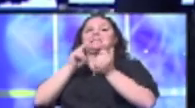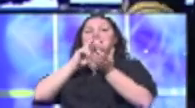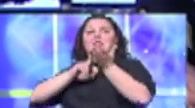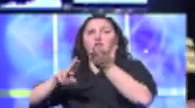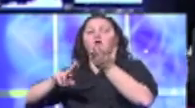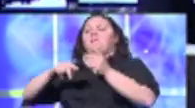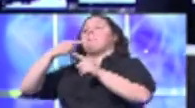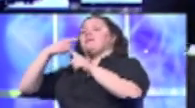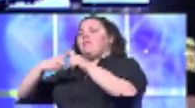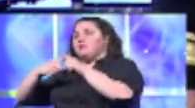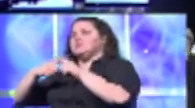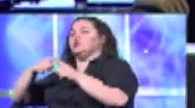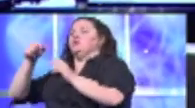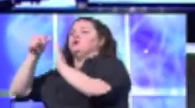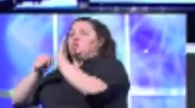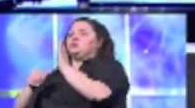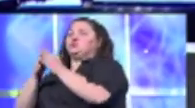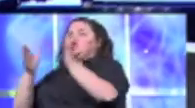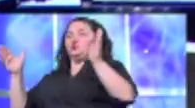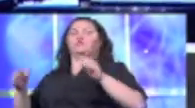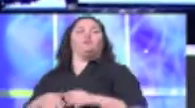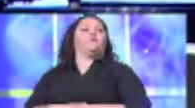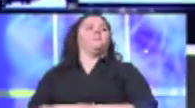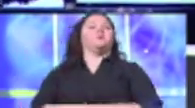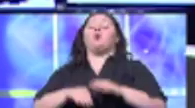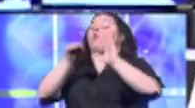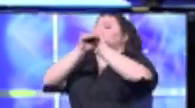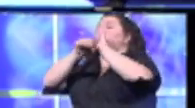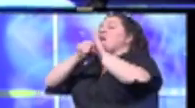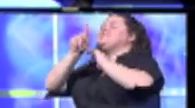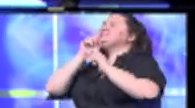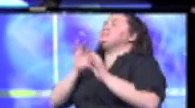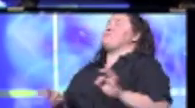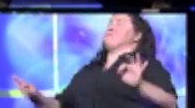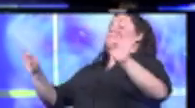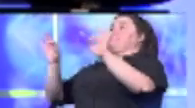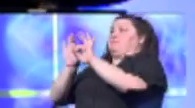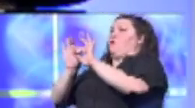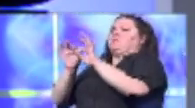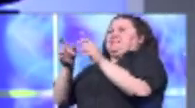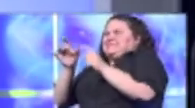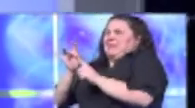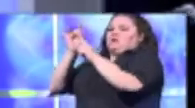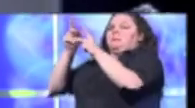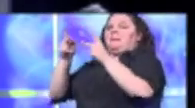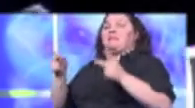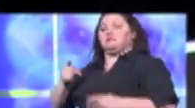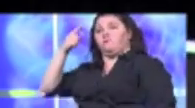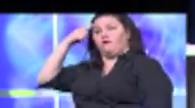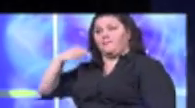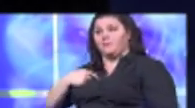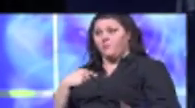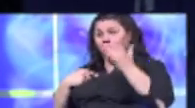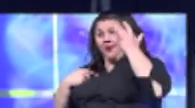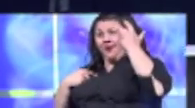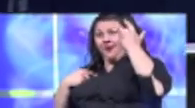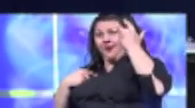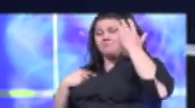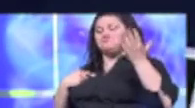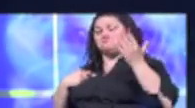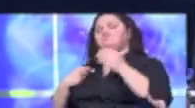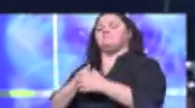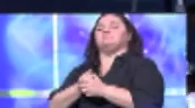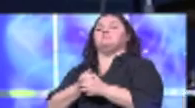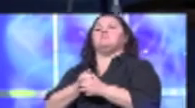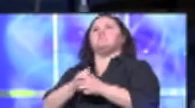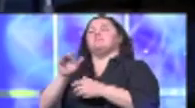of the Surgeon General. New Orleans is a special place for me because not that long ago,